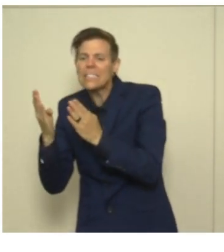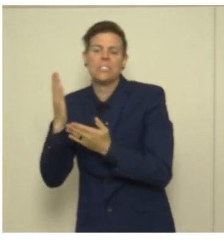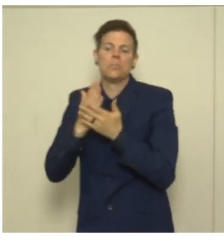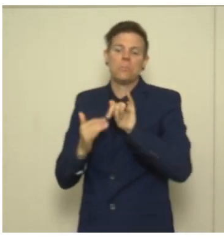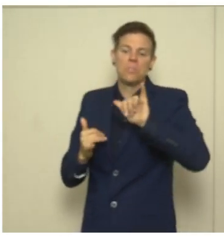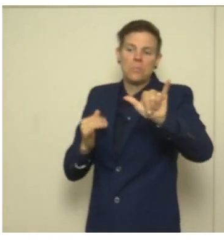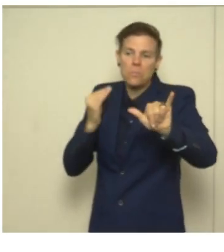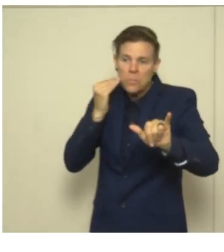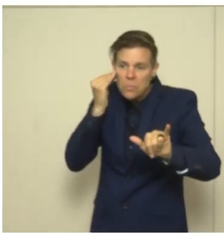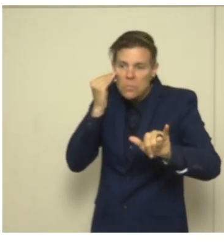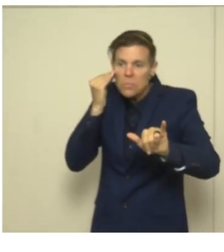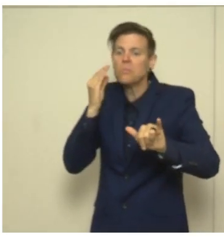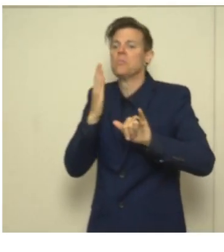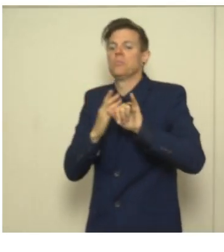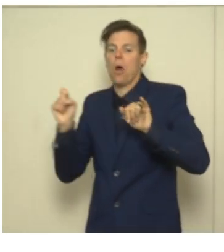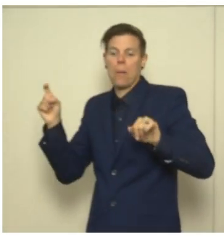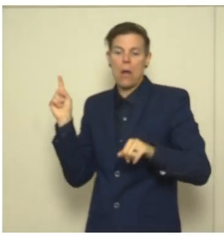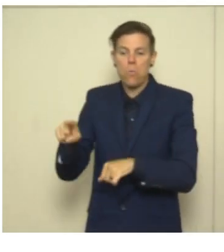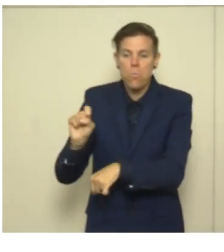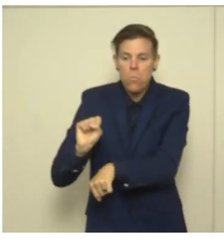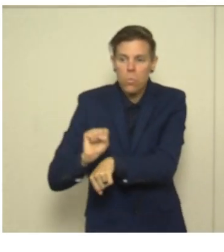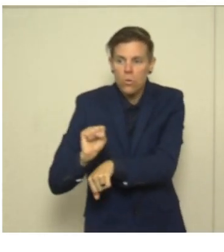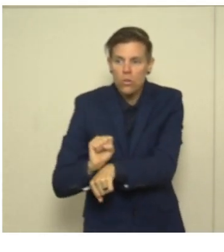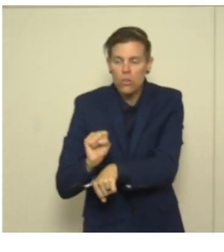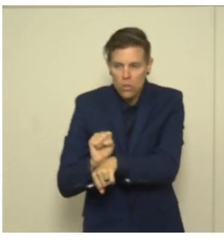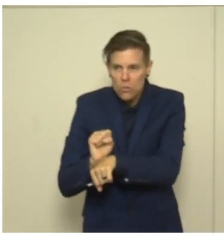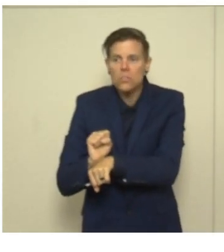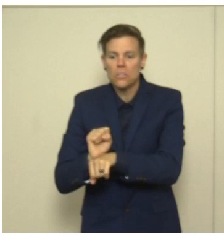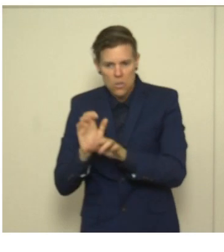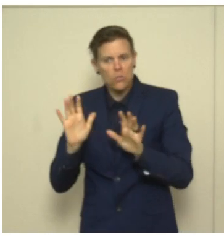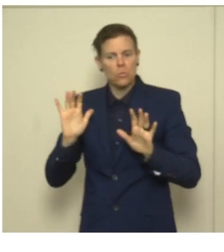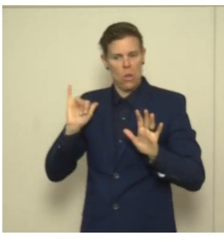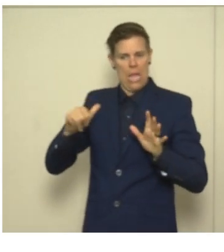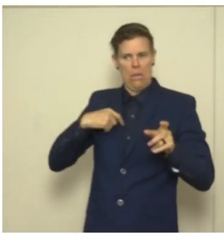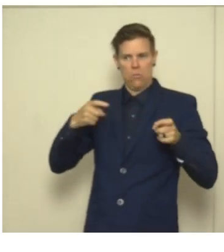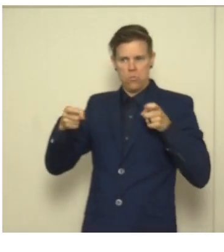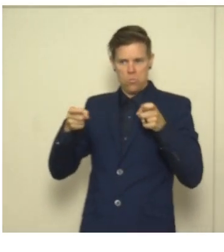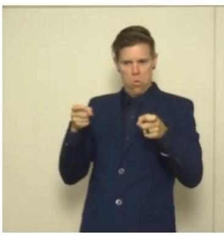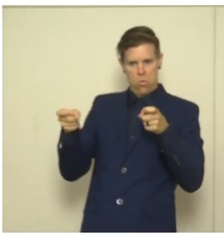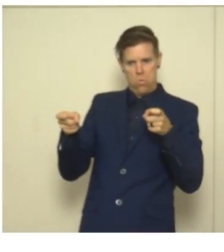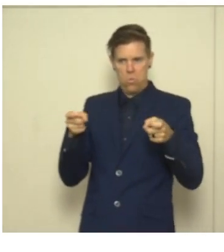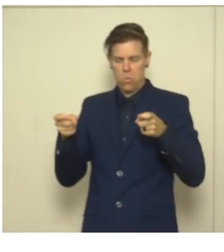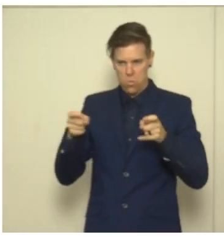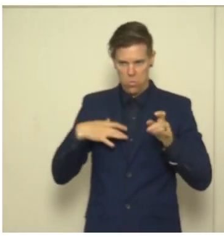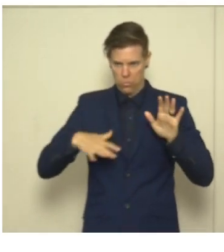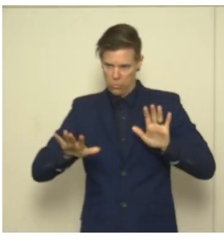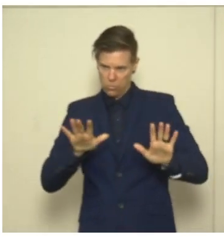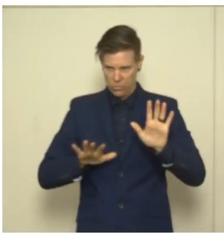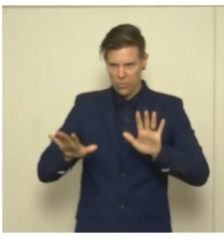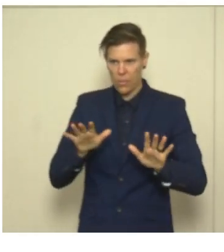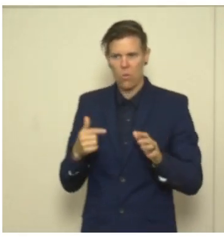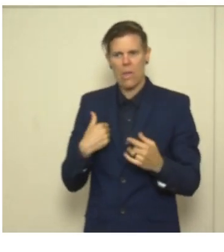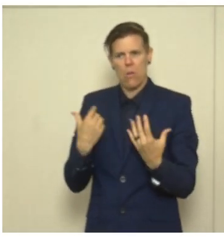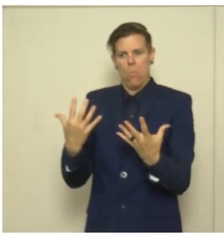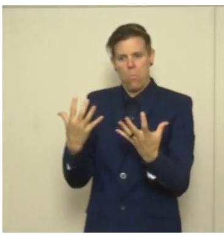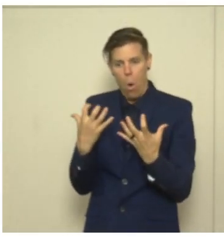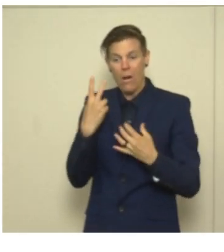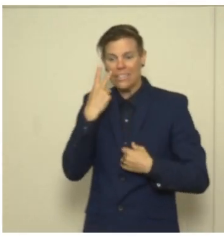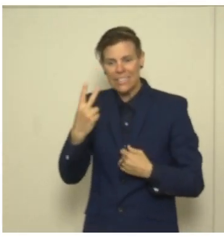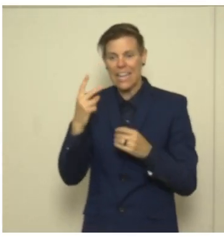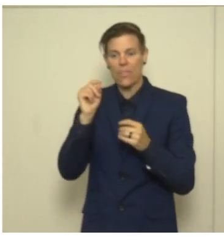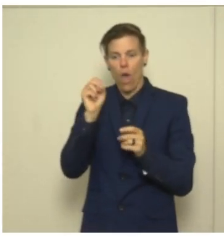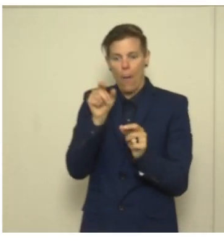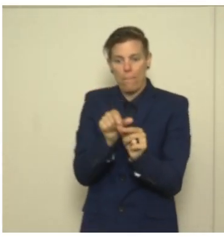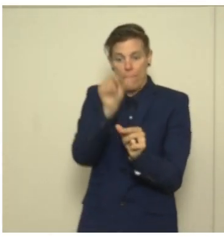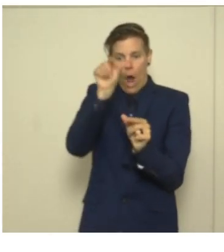they got a COVID test can still manage to come to work safely. All right, so what we're looking for is these incredible downward trends. Now look,